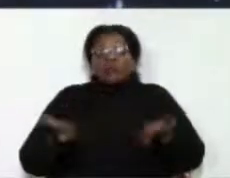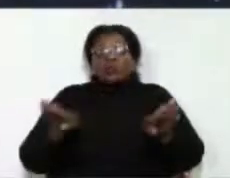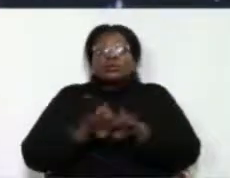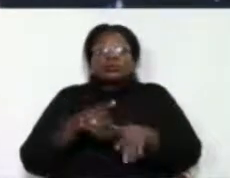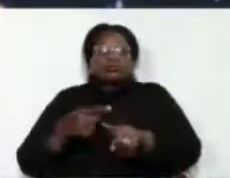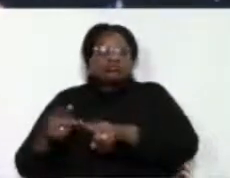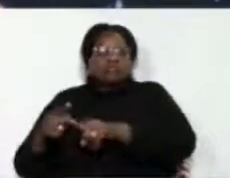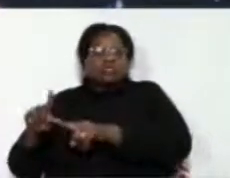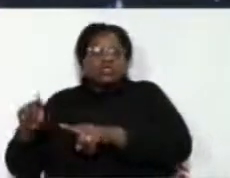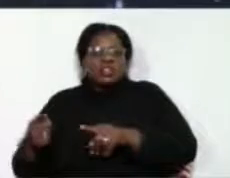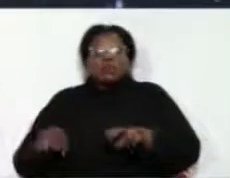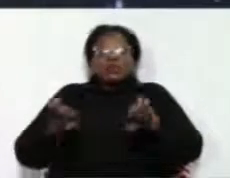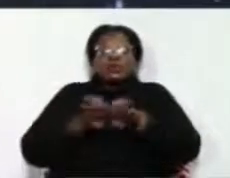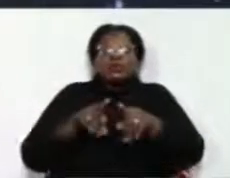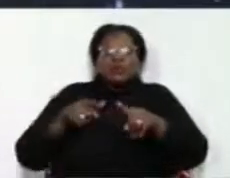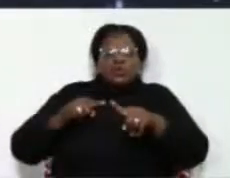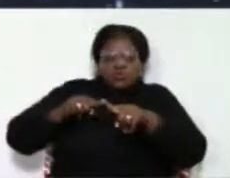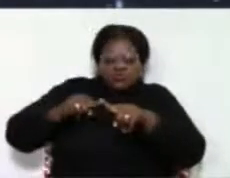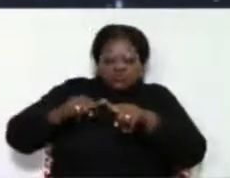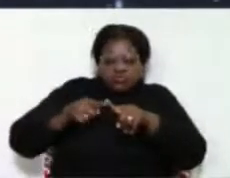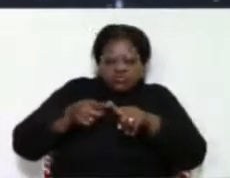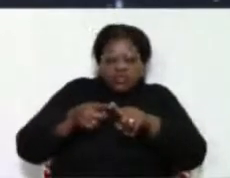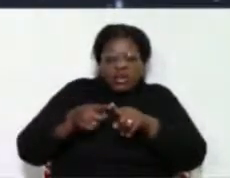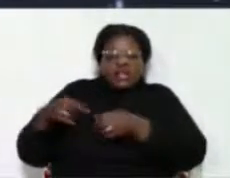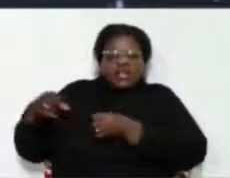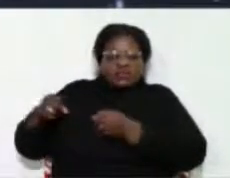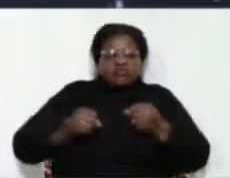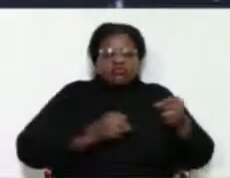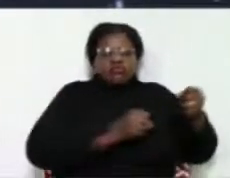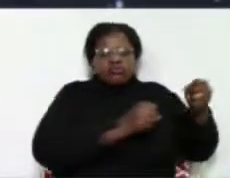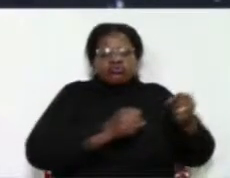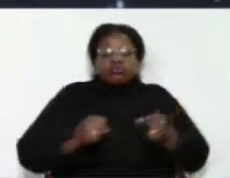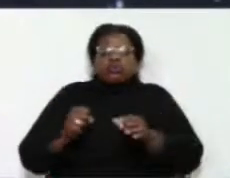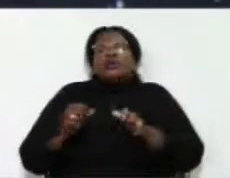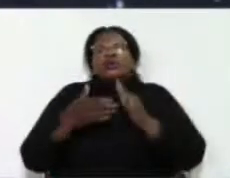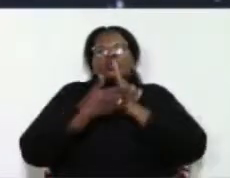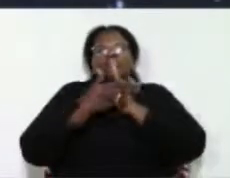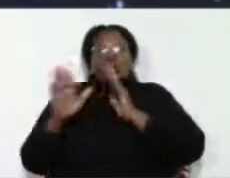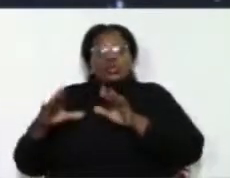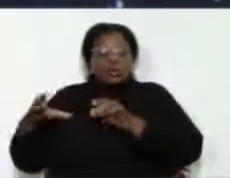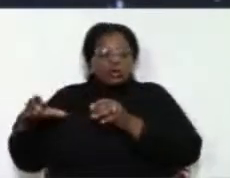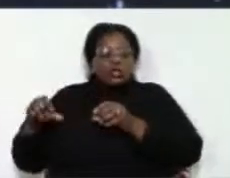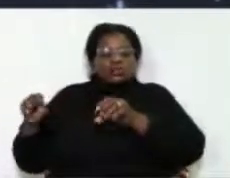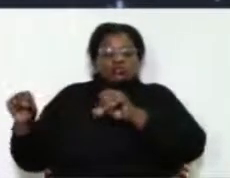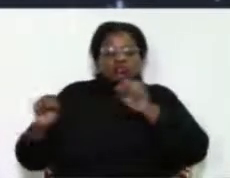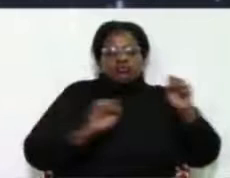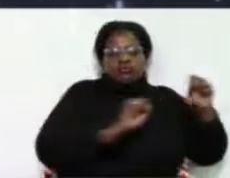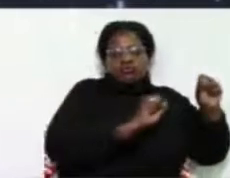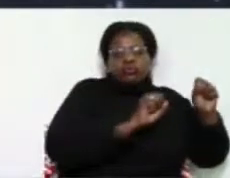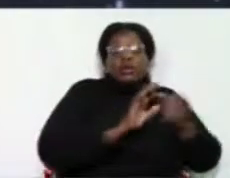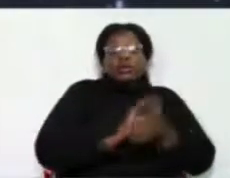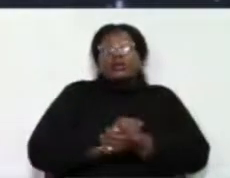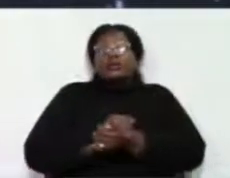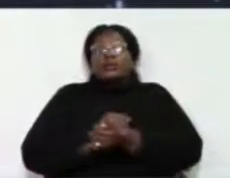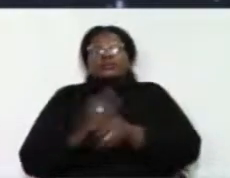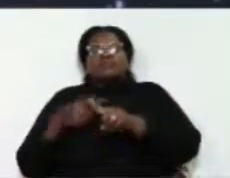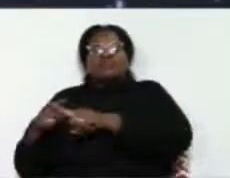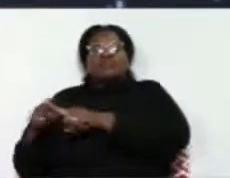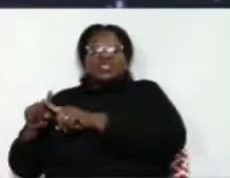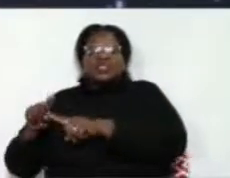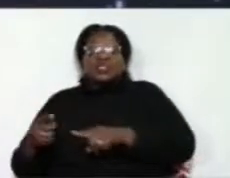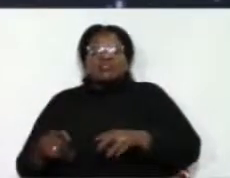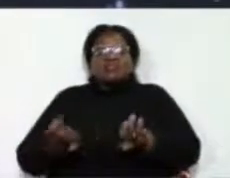welding, we used to make garage doors and sliding gates and anything else that would bring some money in. So, excellent.